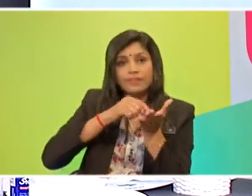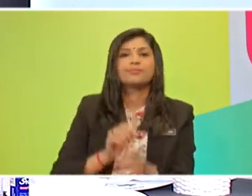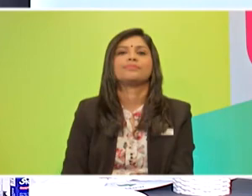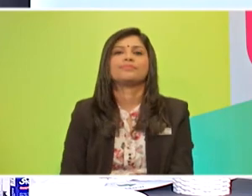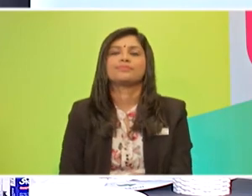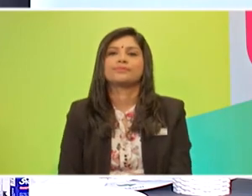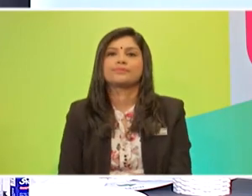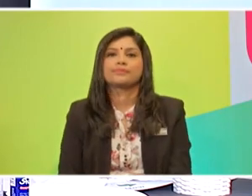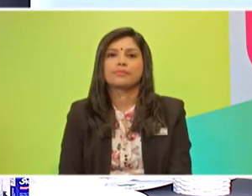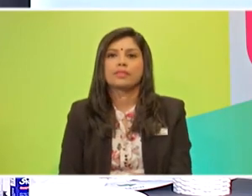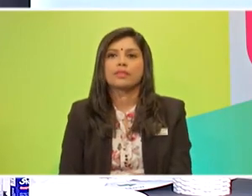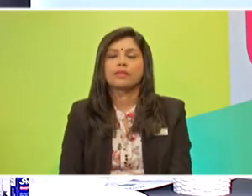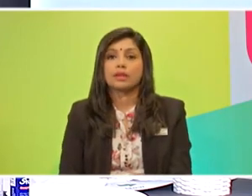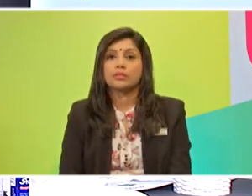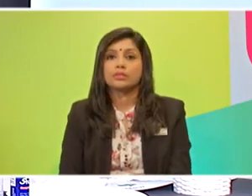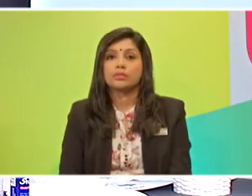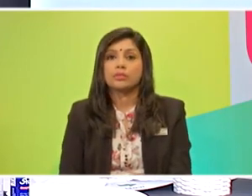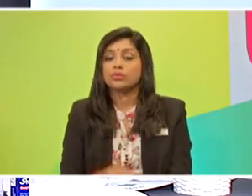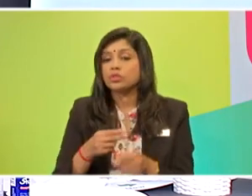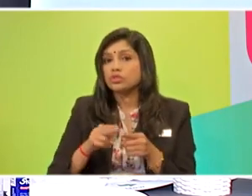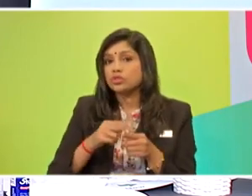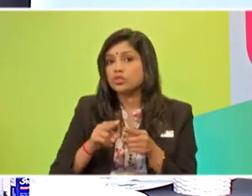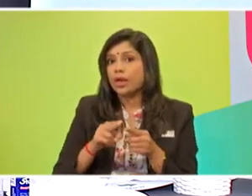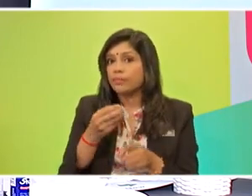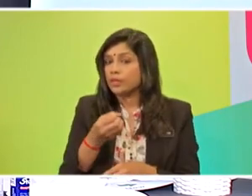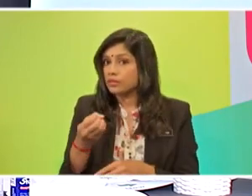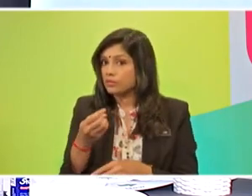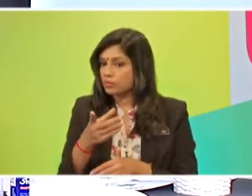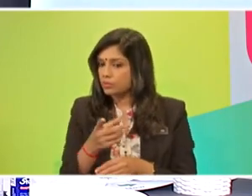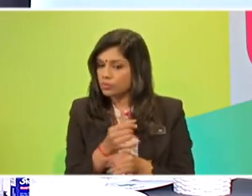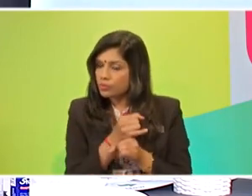to use some sharp objects, we have to be very